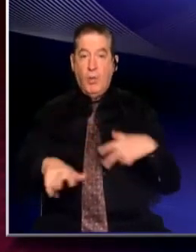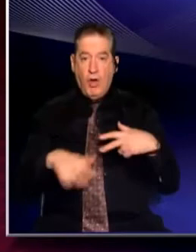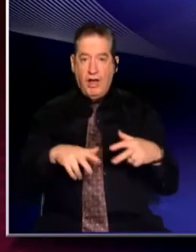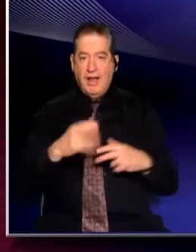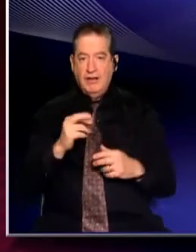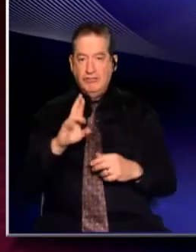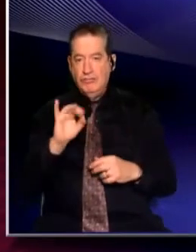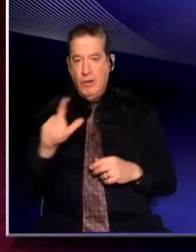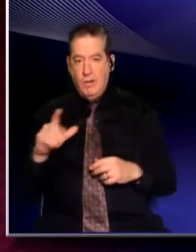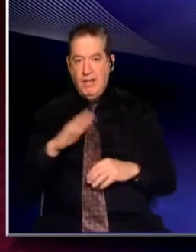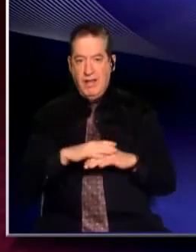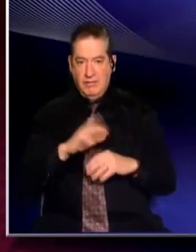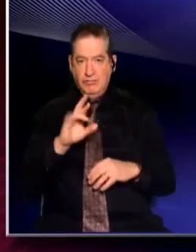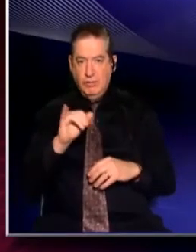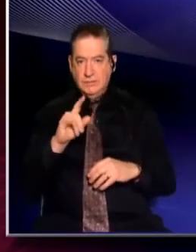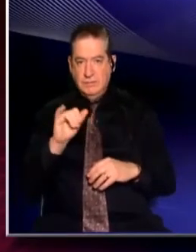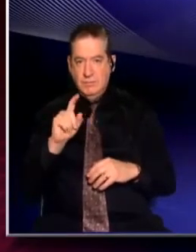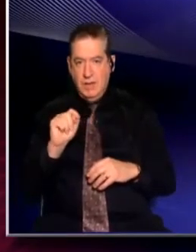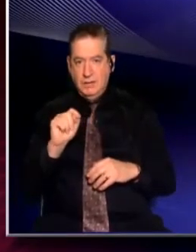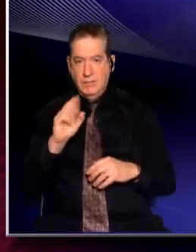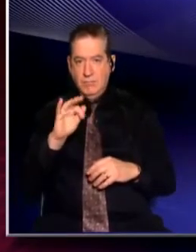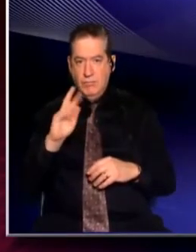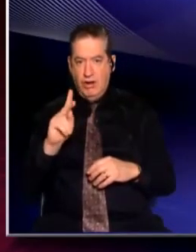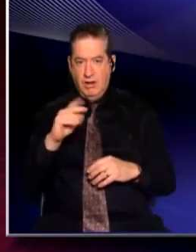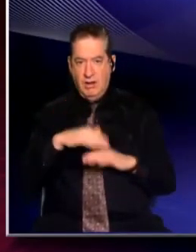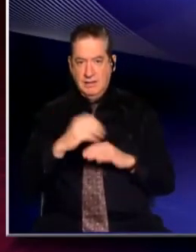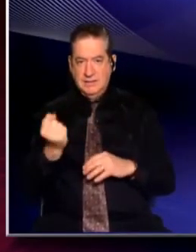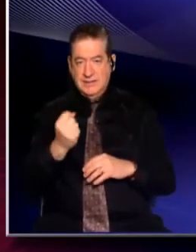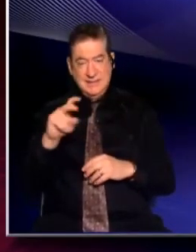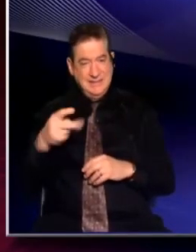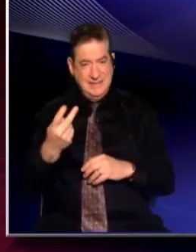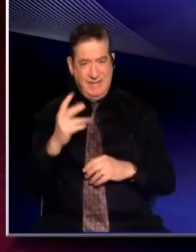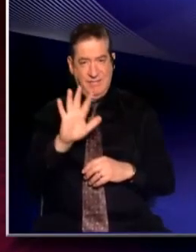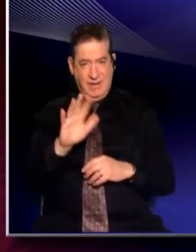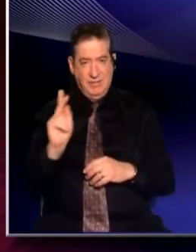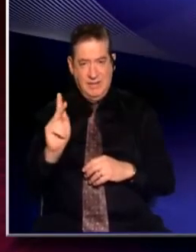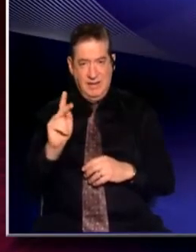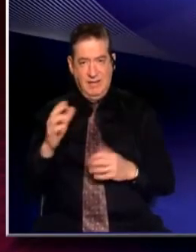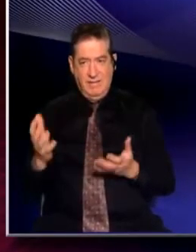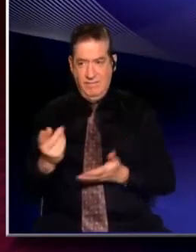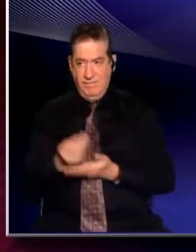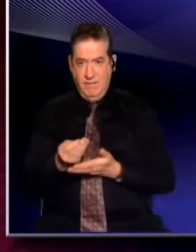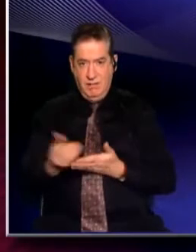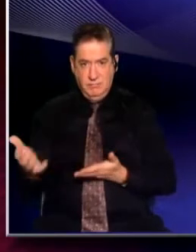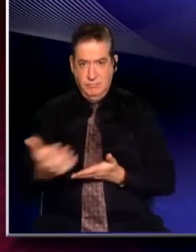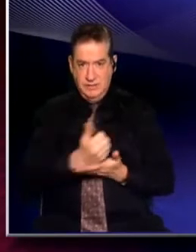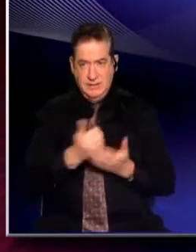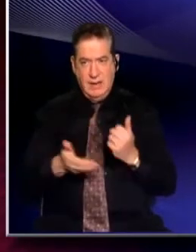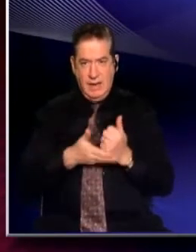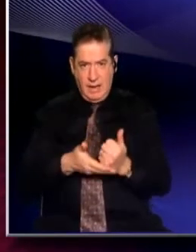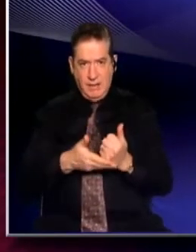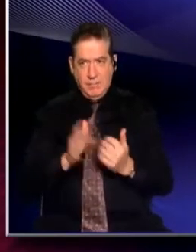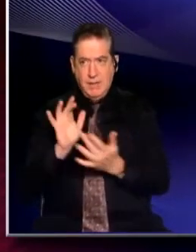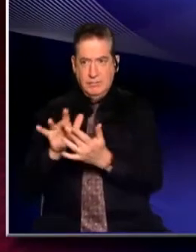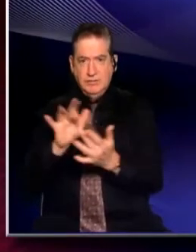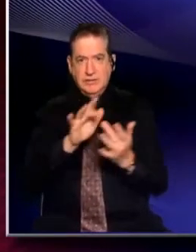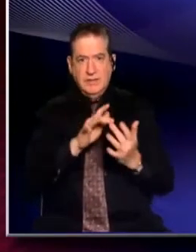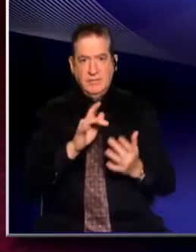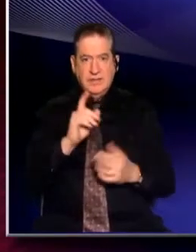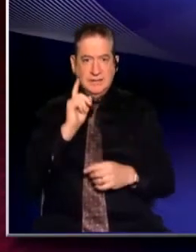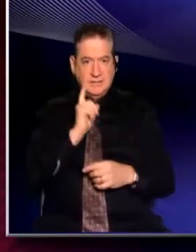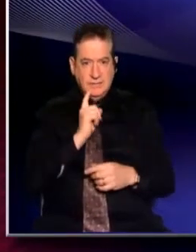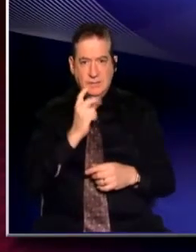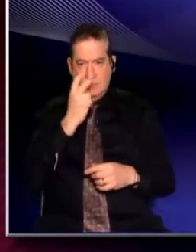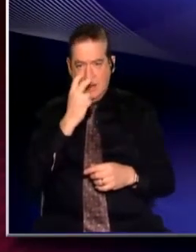Mofford Park on Saturday. It was our second 5K fundraiser to help outreach efforts for the deaf and blind programs around the